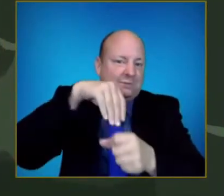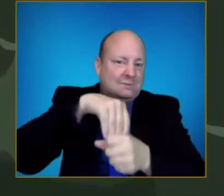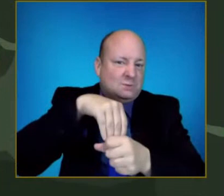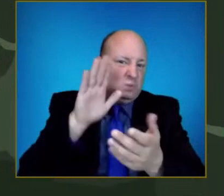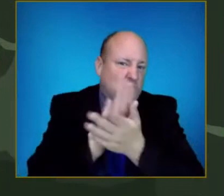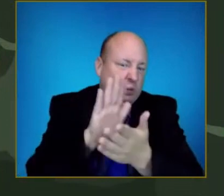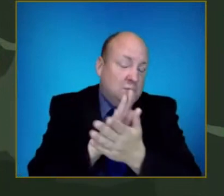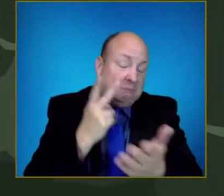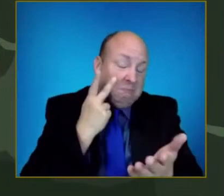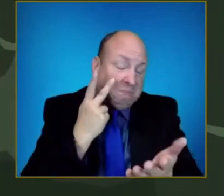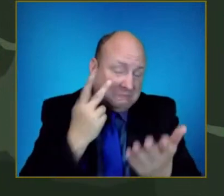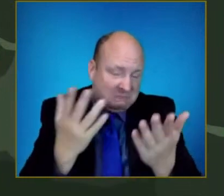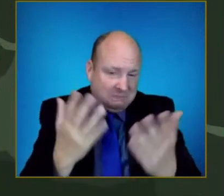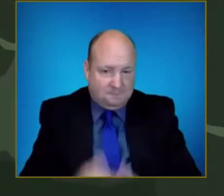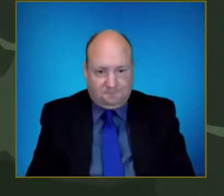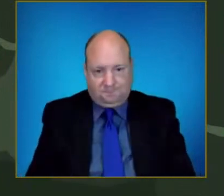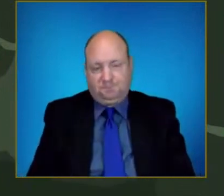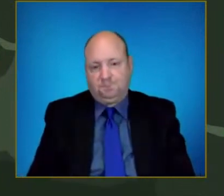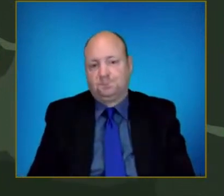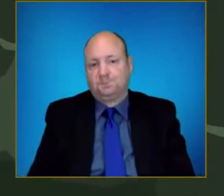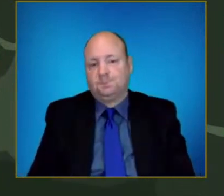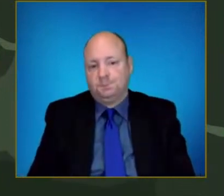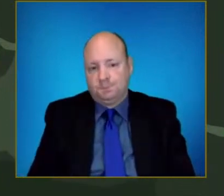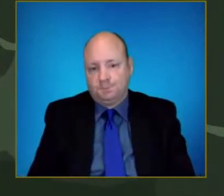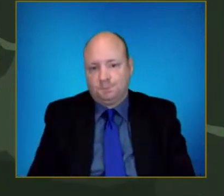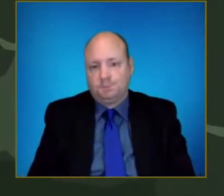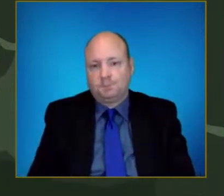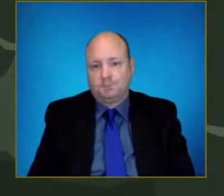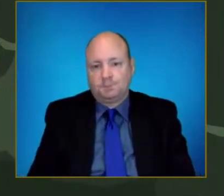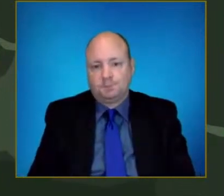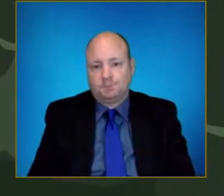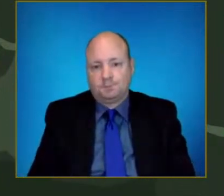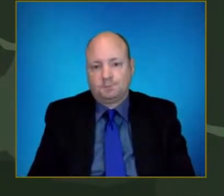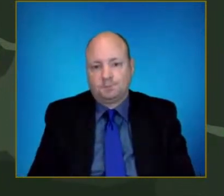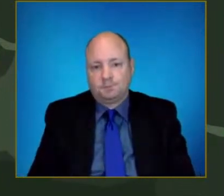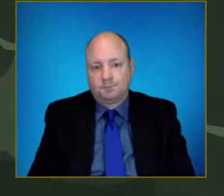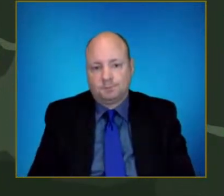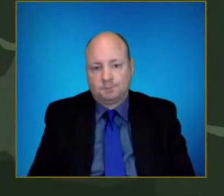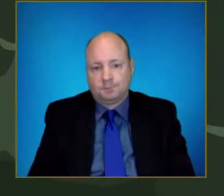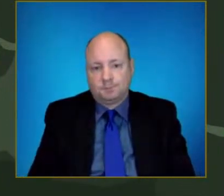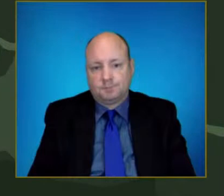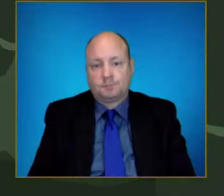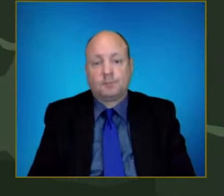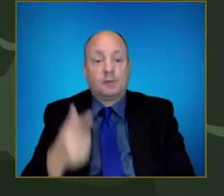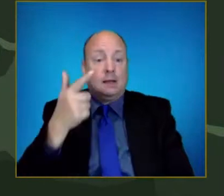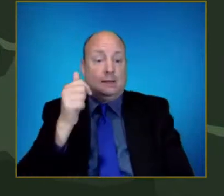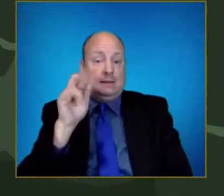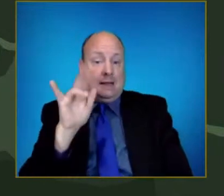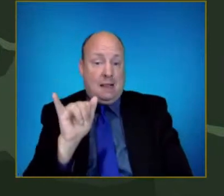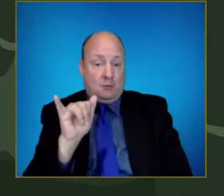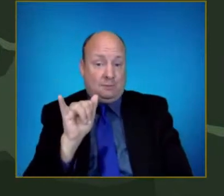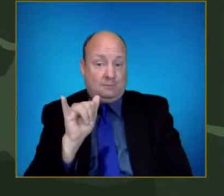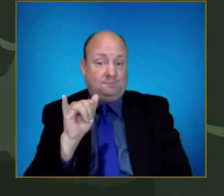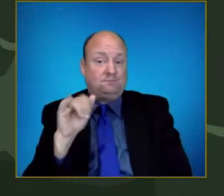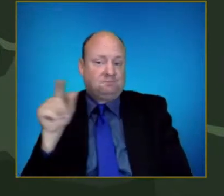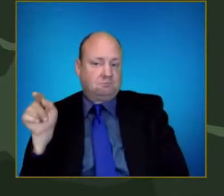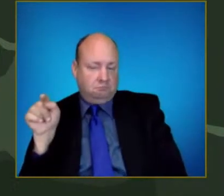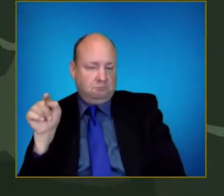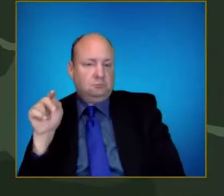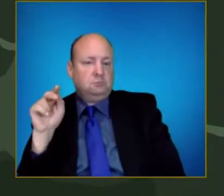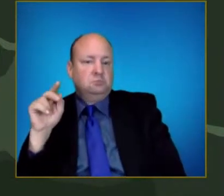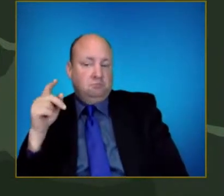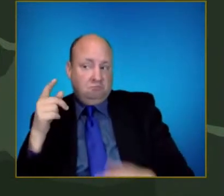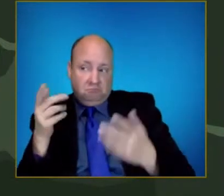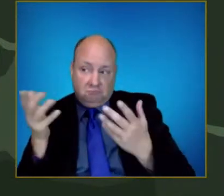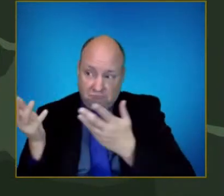Thank you. Thanks, Amy. It looks like we have Gary Warner back from EO Media. Gary, are you there? Yes, I am.